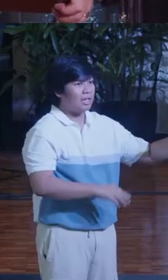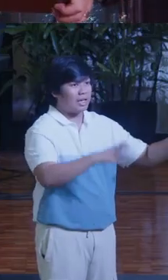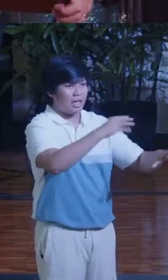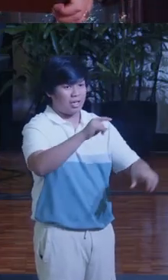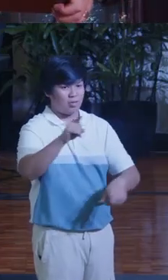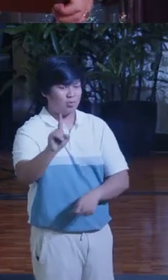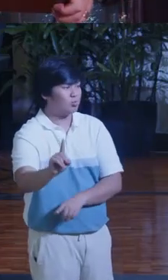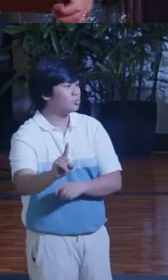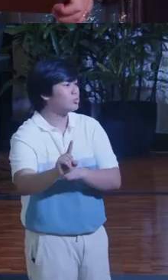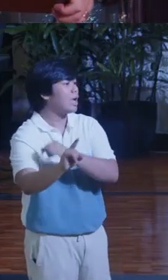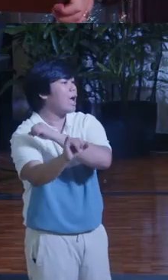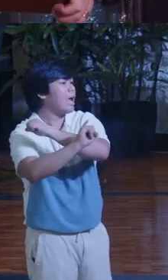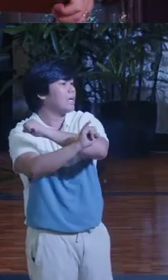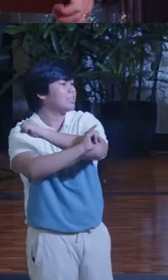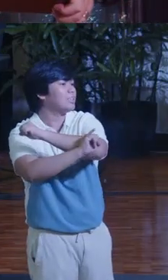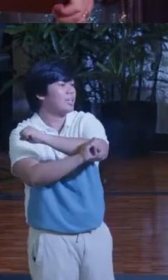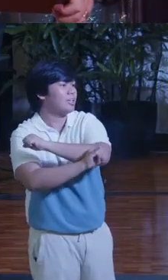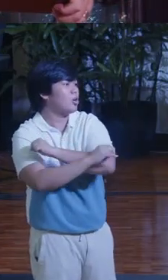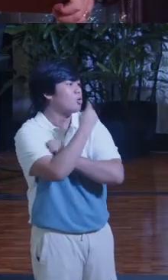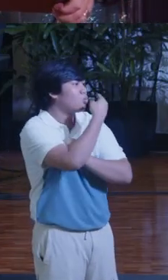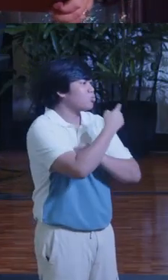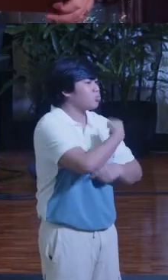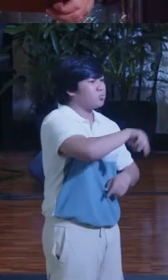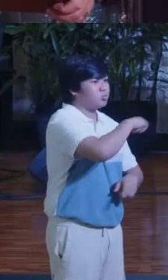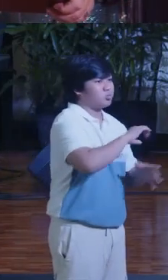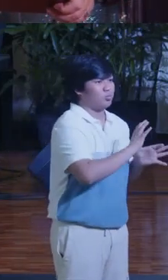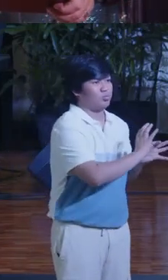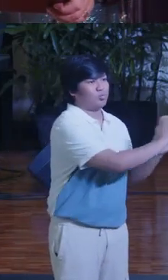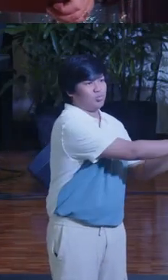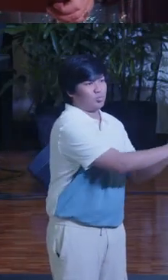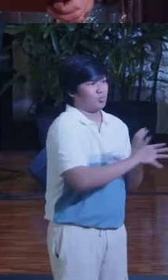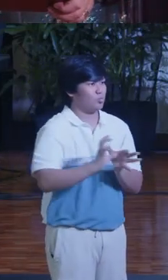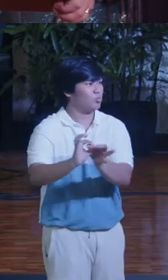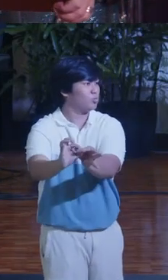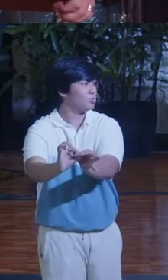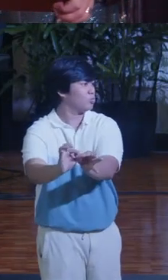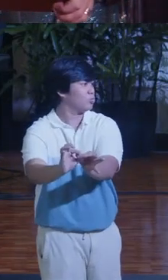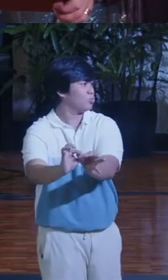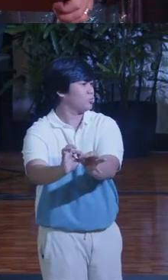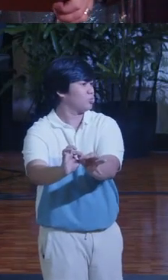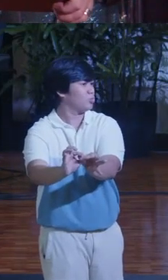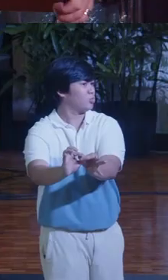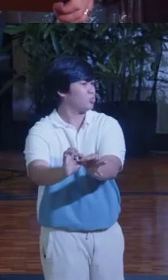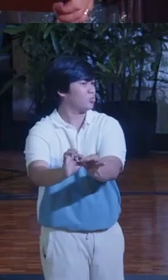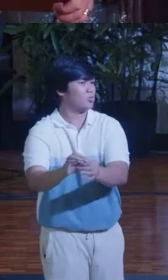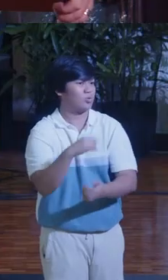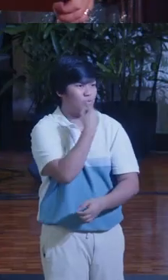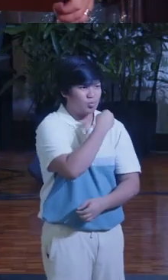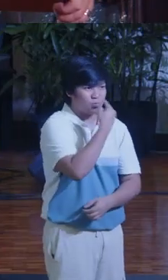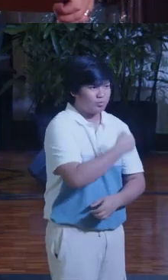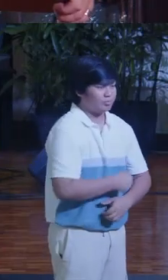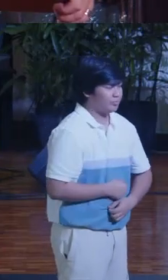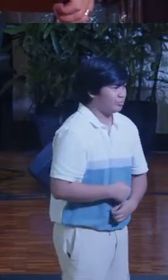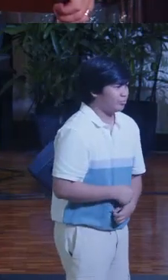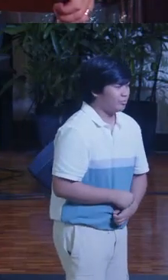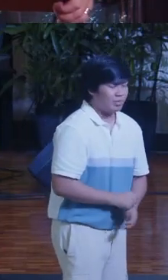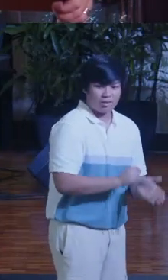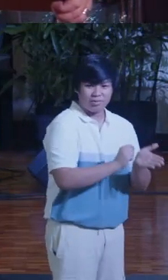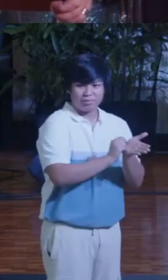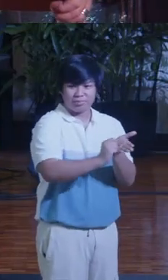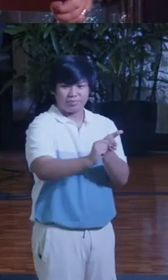ito. Verses 22 and 23. For it is